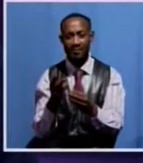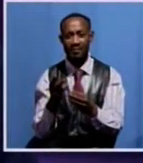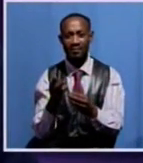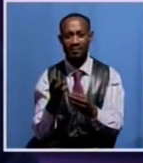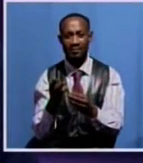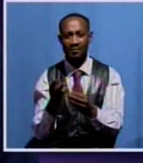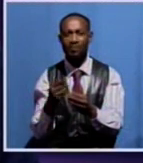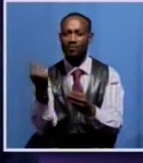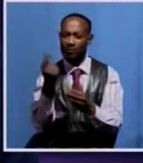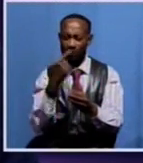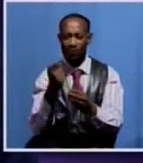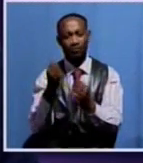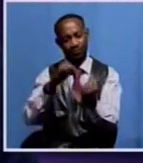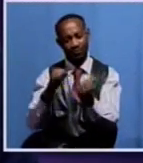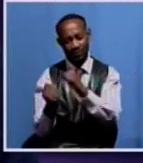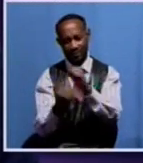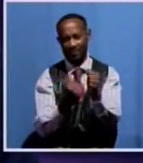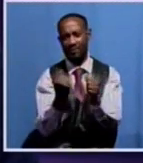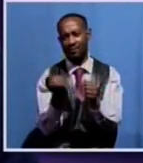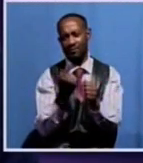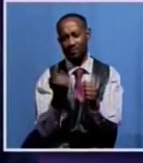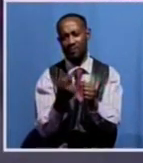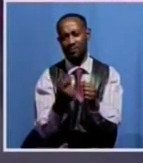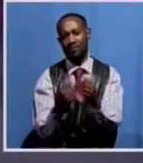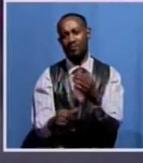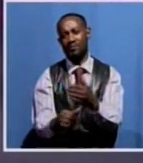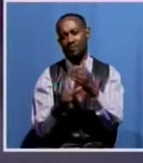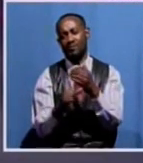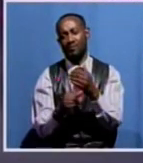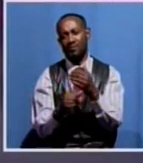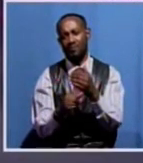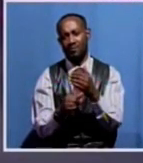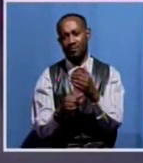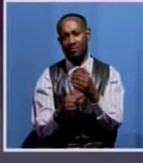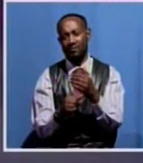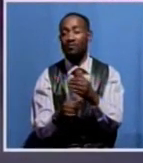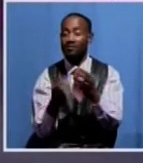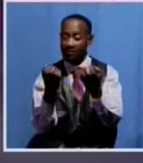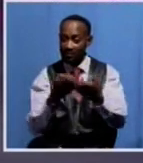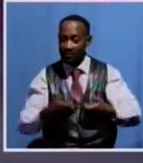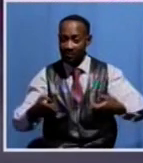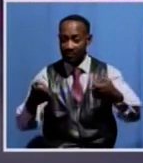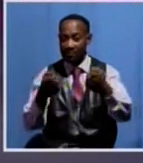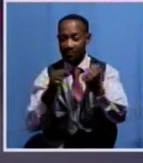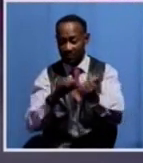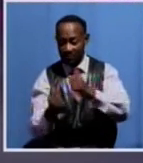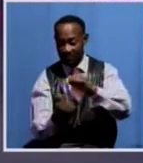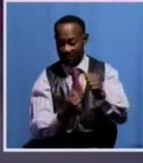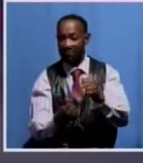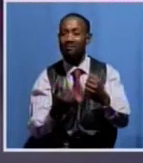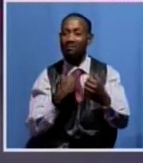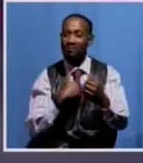Protection Agency or something. That's the number that is shown. But environmental protection is a cross-cutting